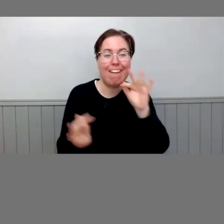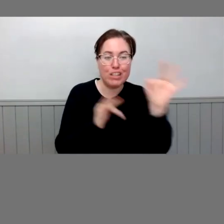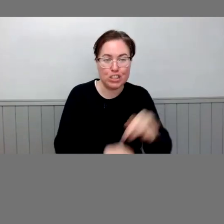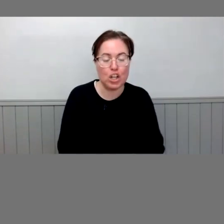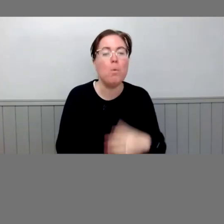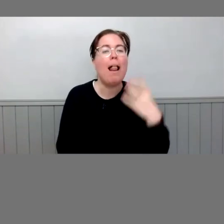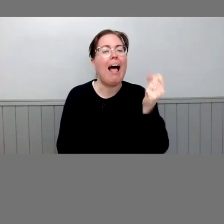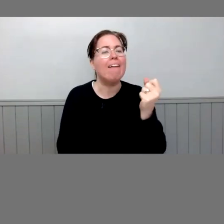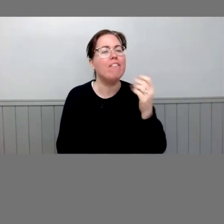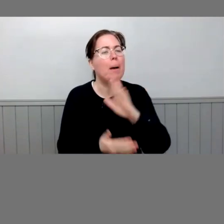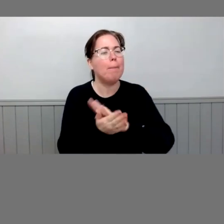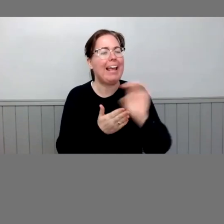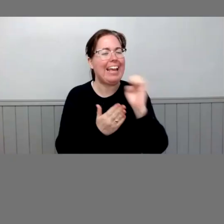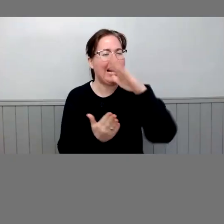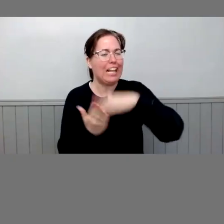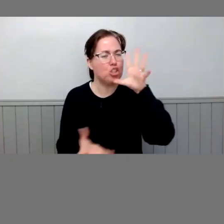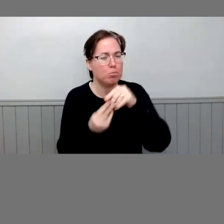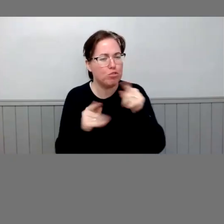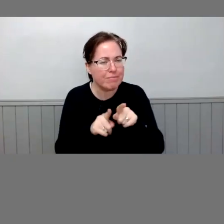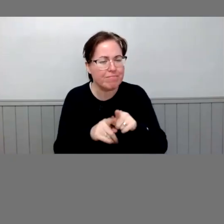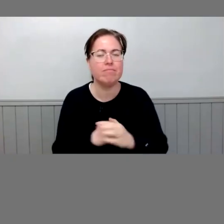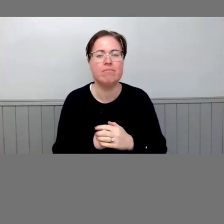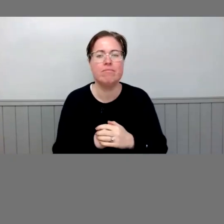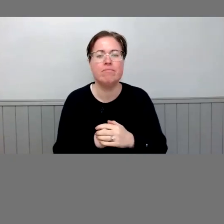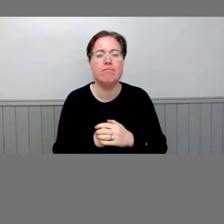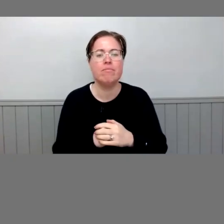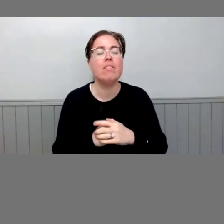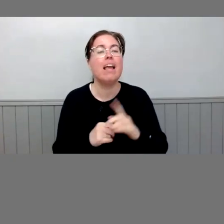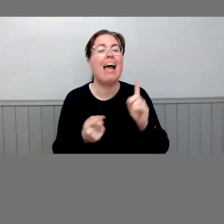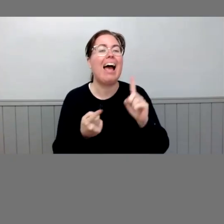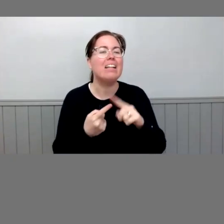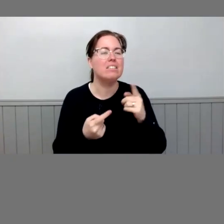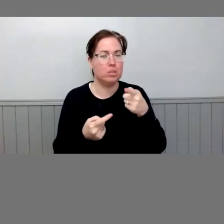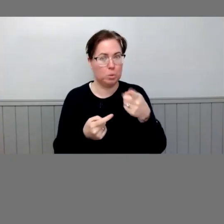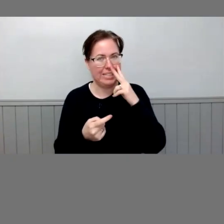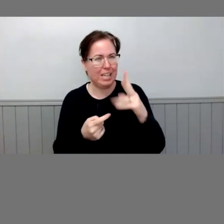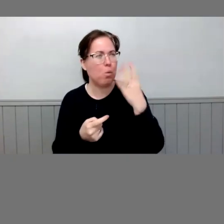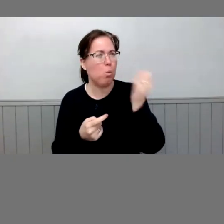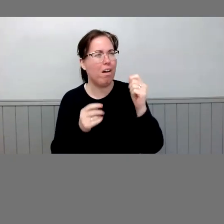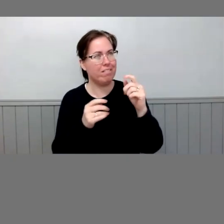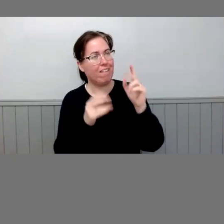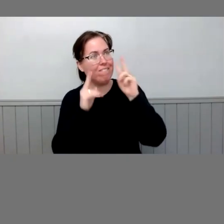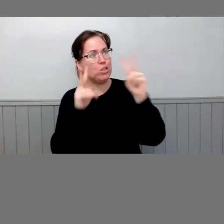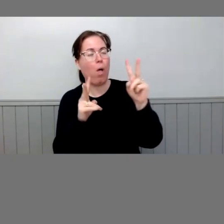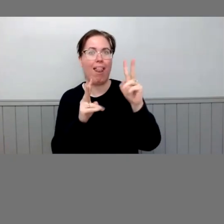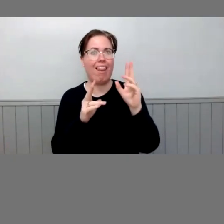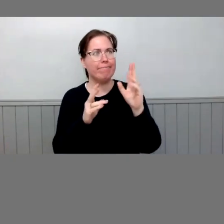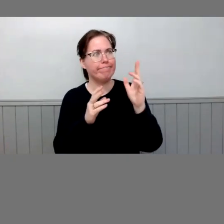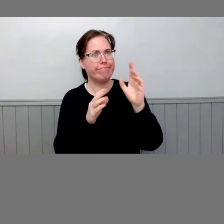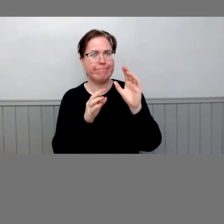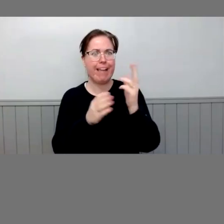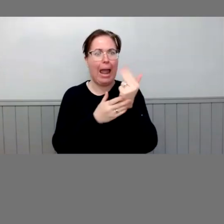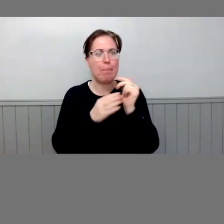English summaries, and in the case of one, along with a animation that you're going to see today explaining the results of those. We're going